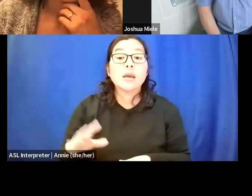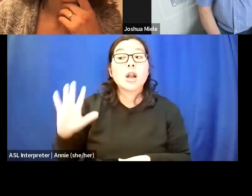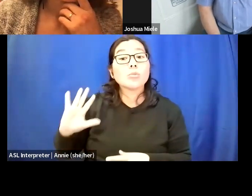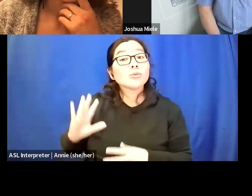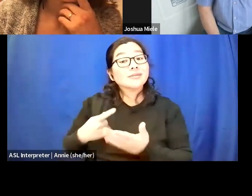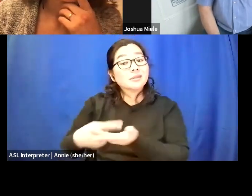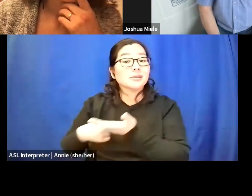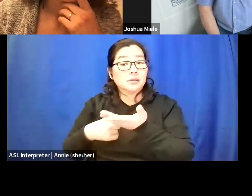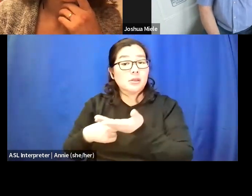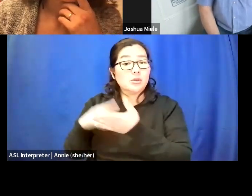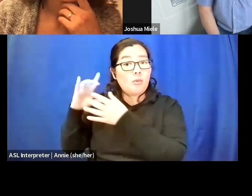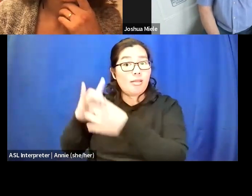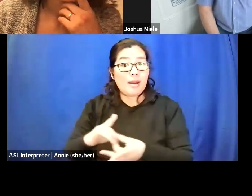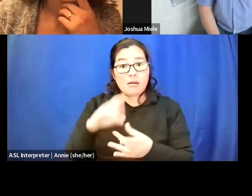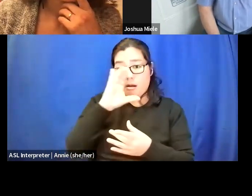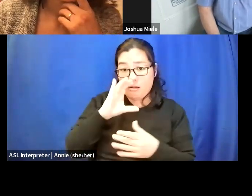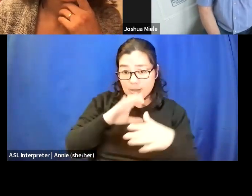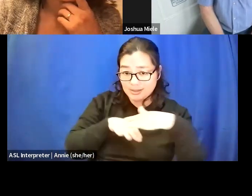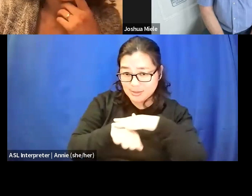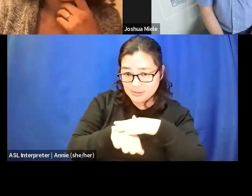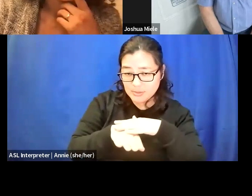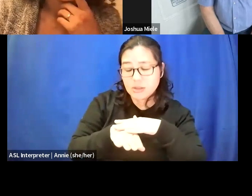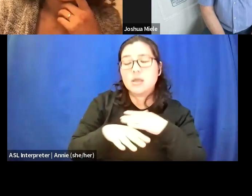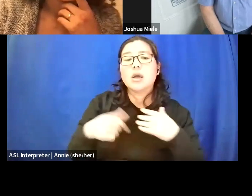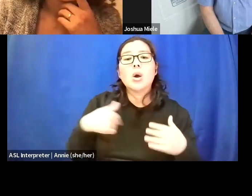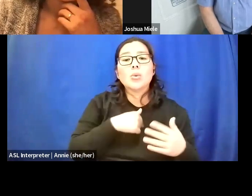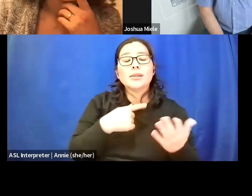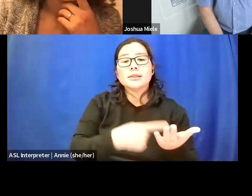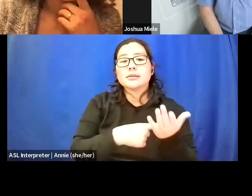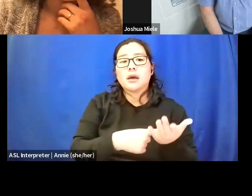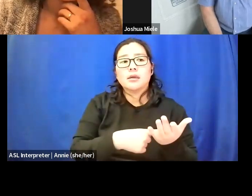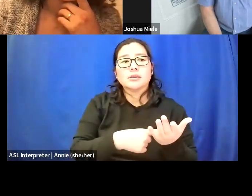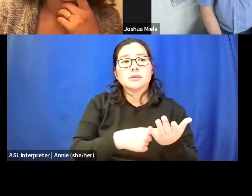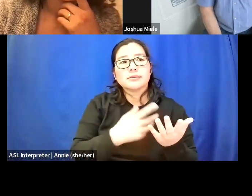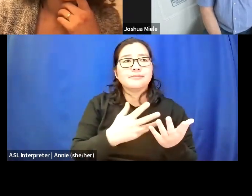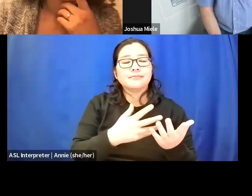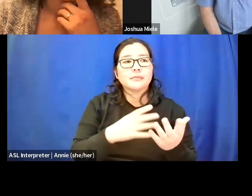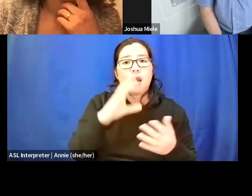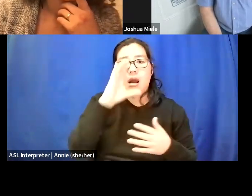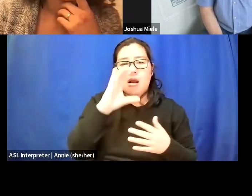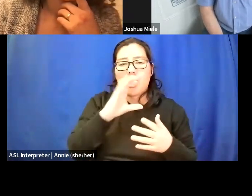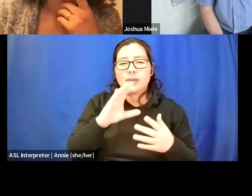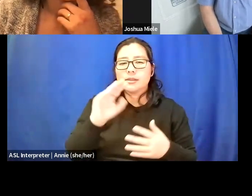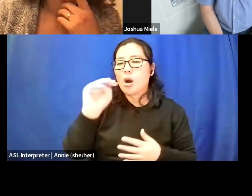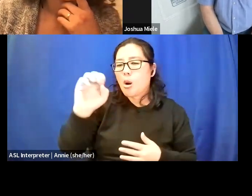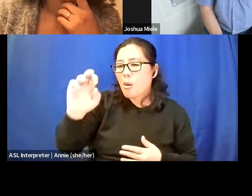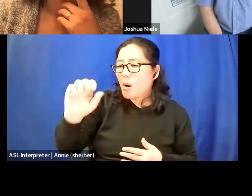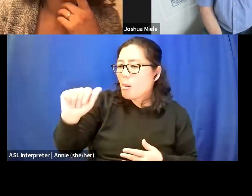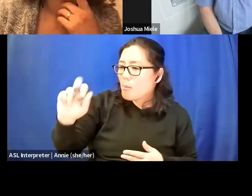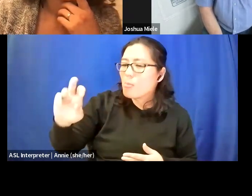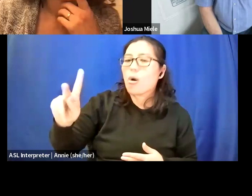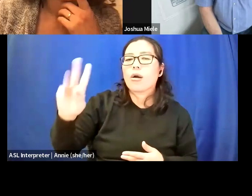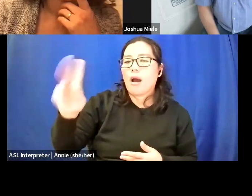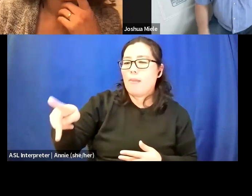about comics accessibility, we've talked about kind of a comics markup language of some kind. And I think that one